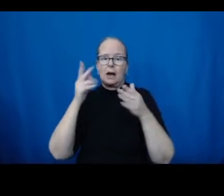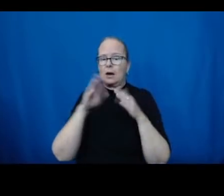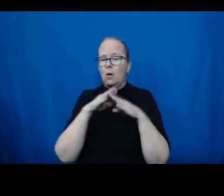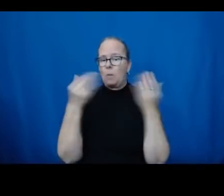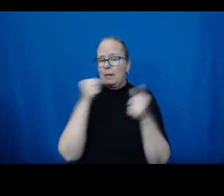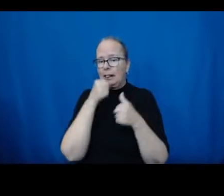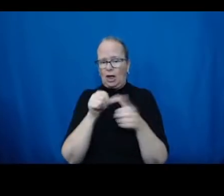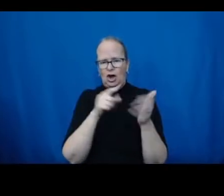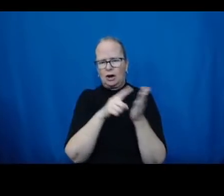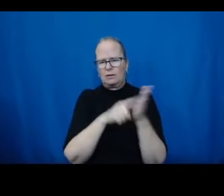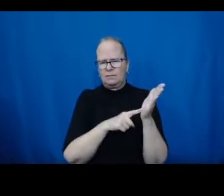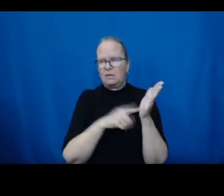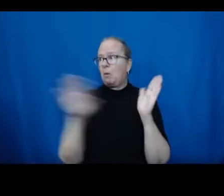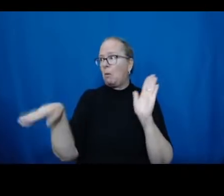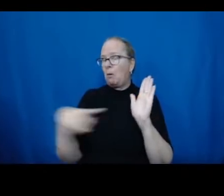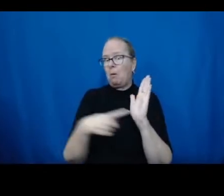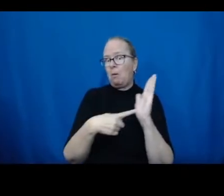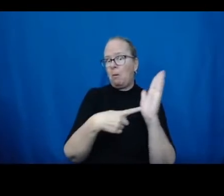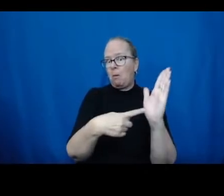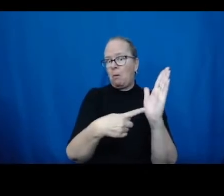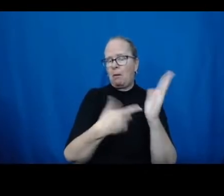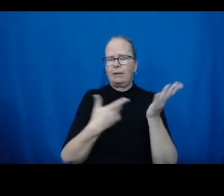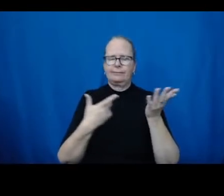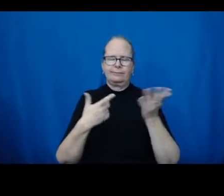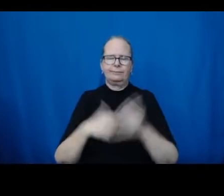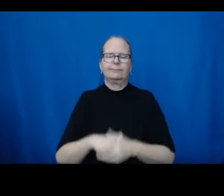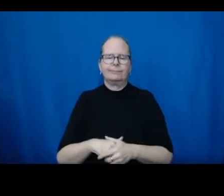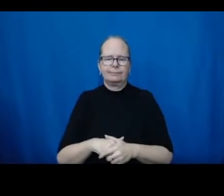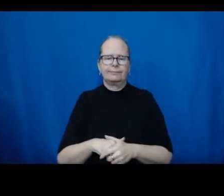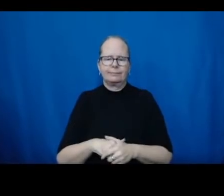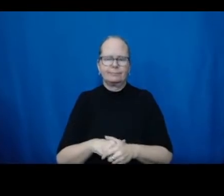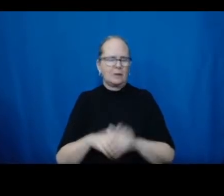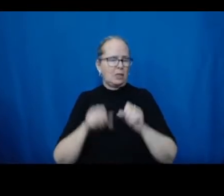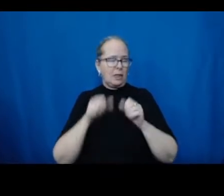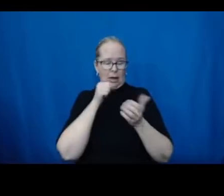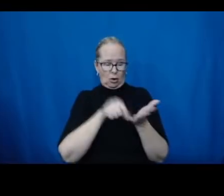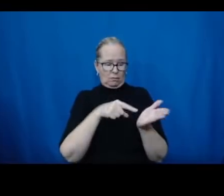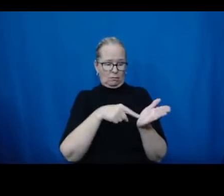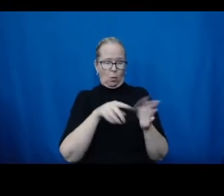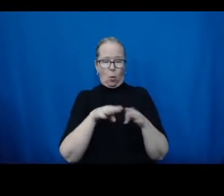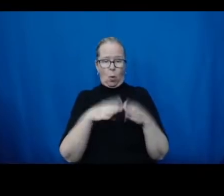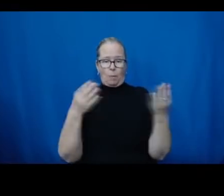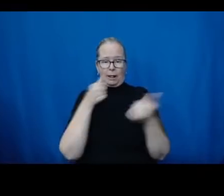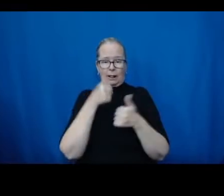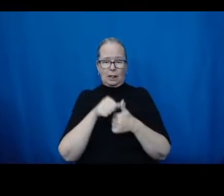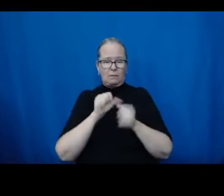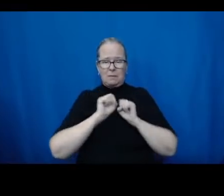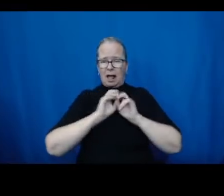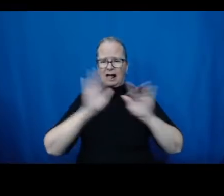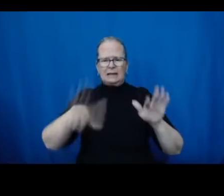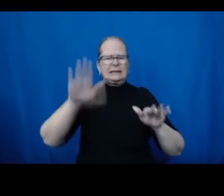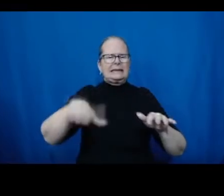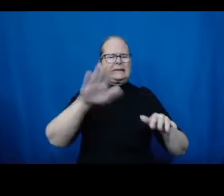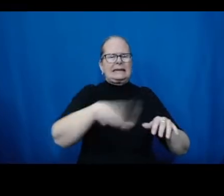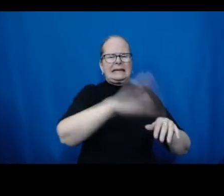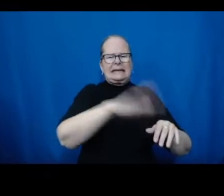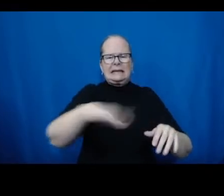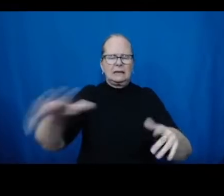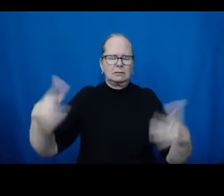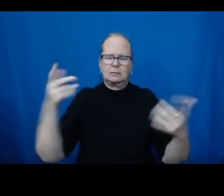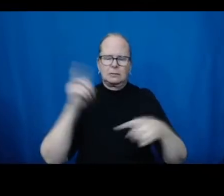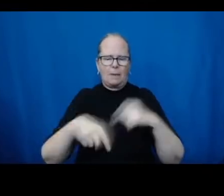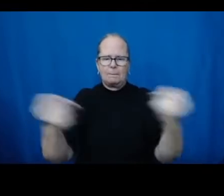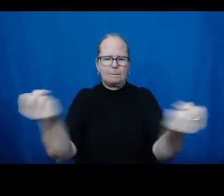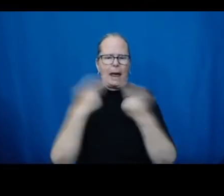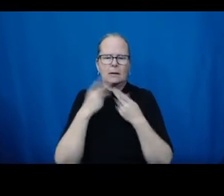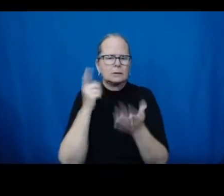can't pull it back, and it just does the damage. So that's why I think it's so important, like people involved in this call, that we get out there and we counter the